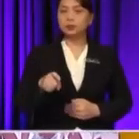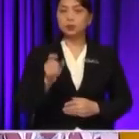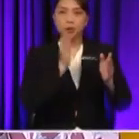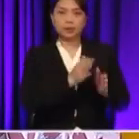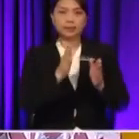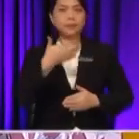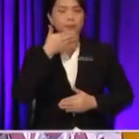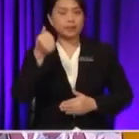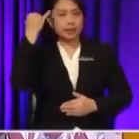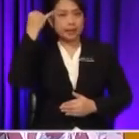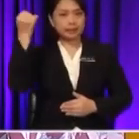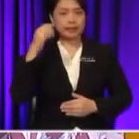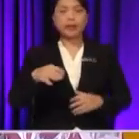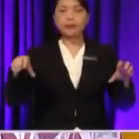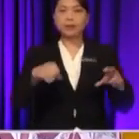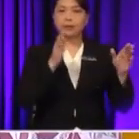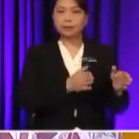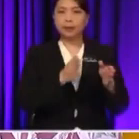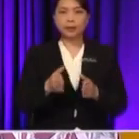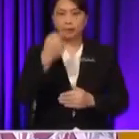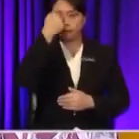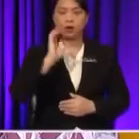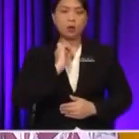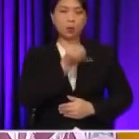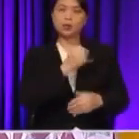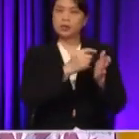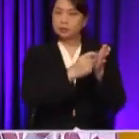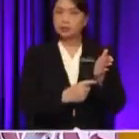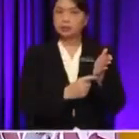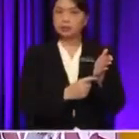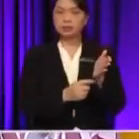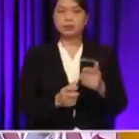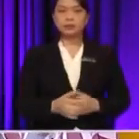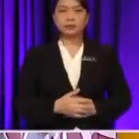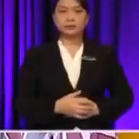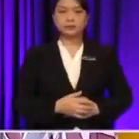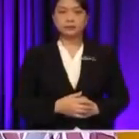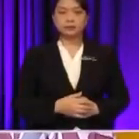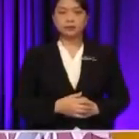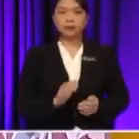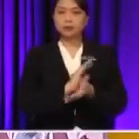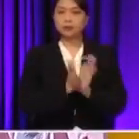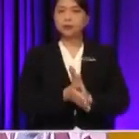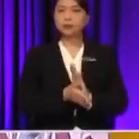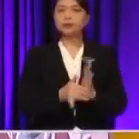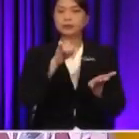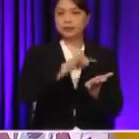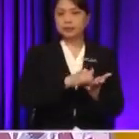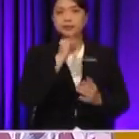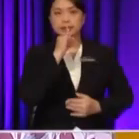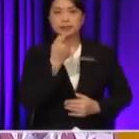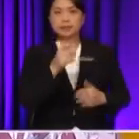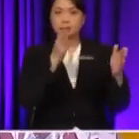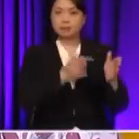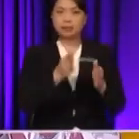and make a plan for our article. Okay? All right. Next, so this is the planning. Here comes the